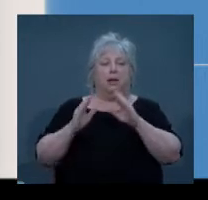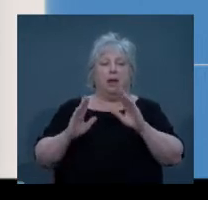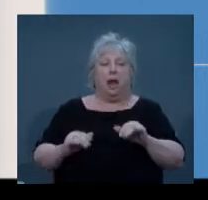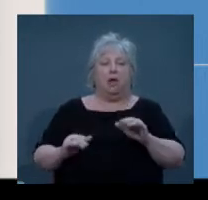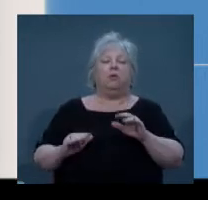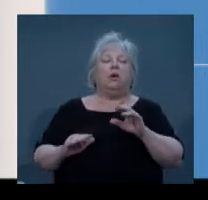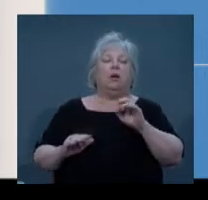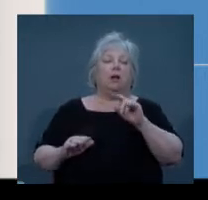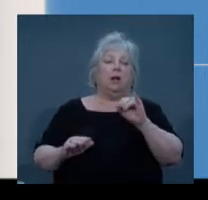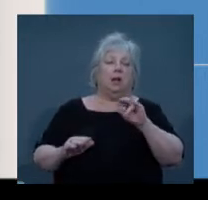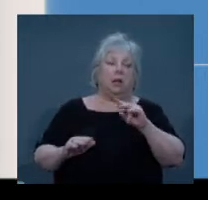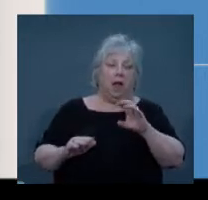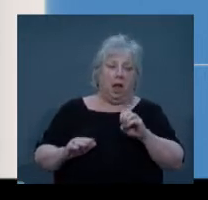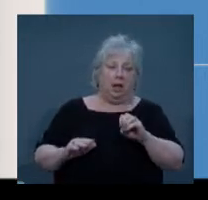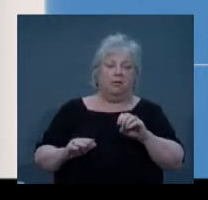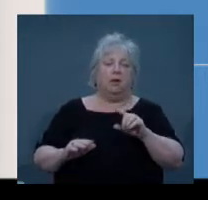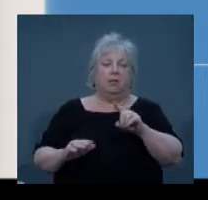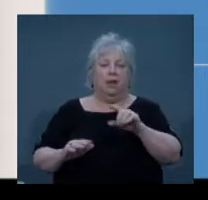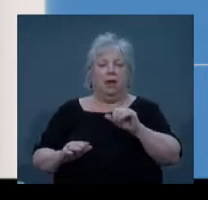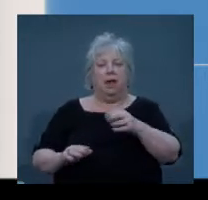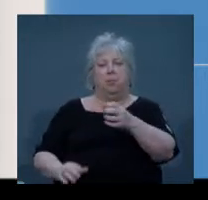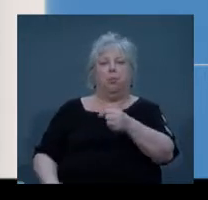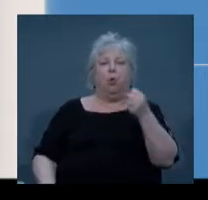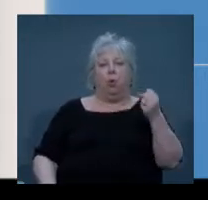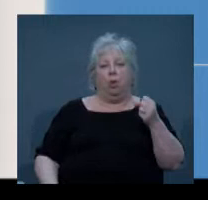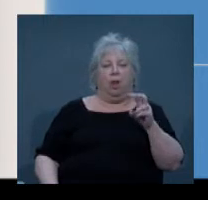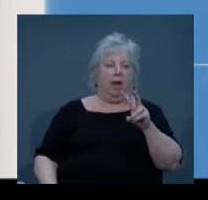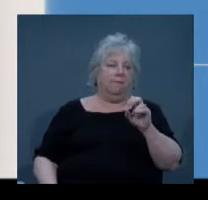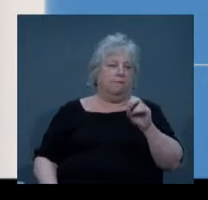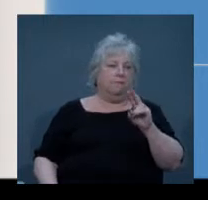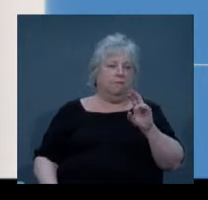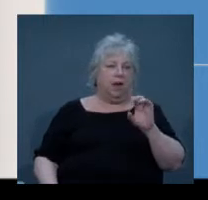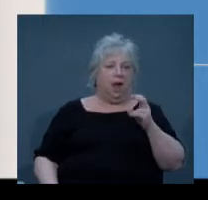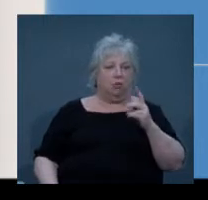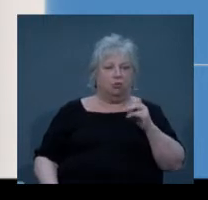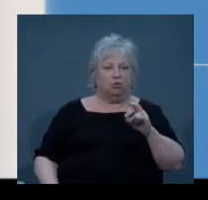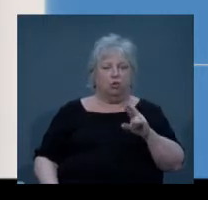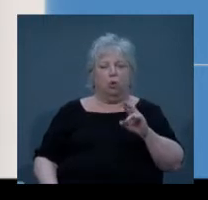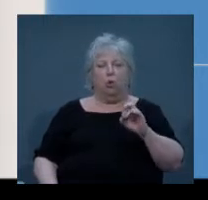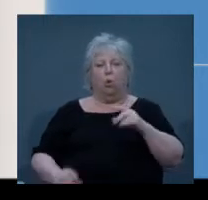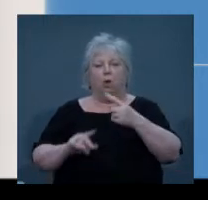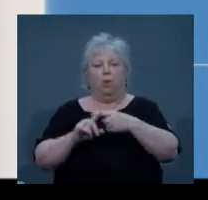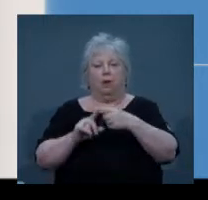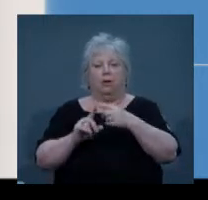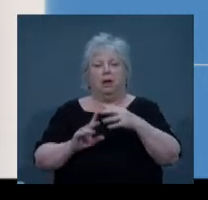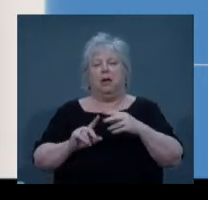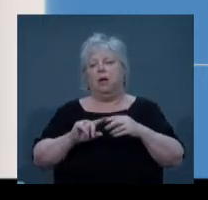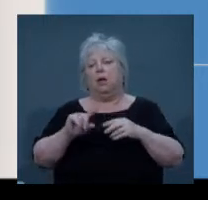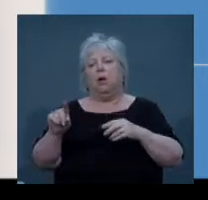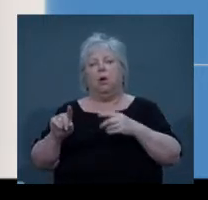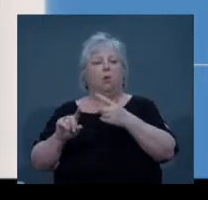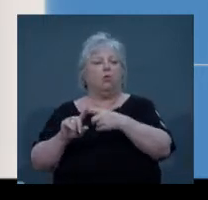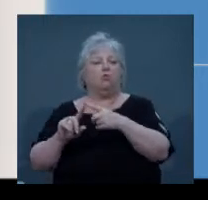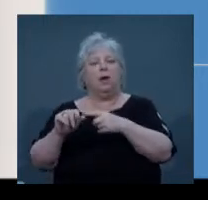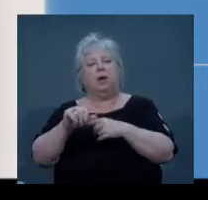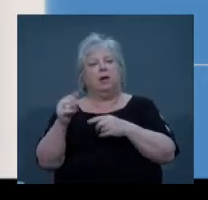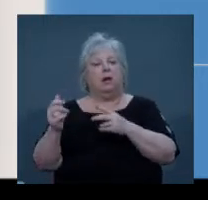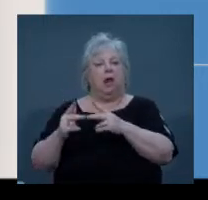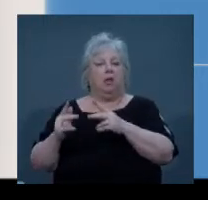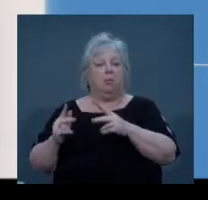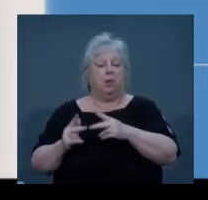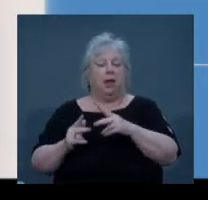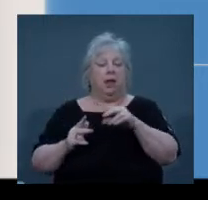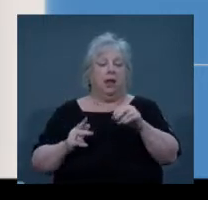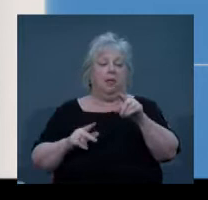have right where they can pull that voucher or that tenant can go and rent from someone else, and that landlord